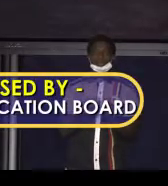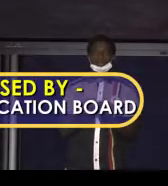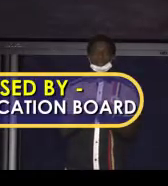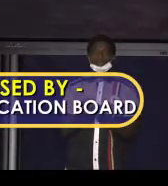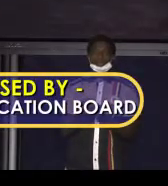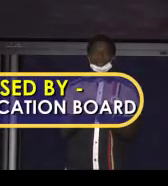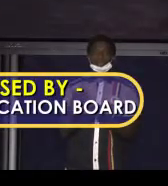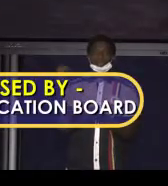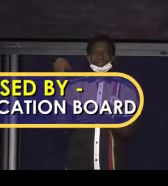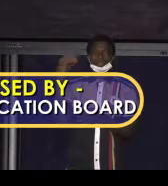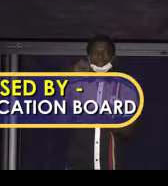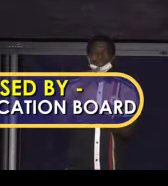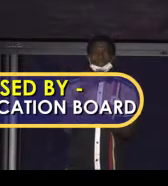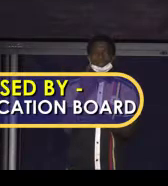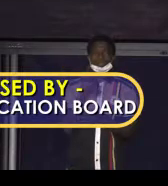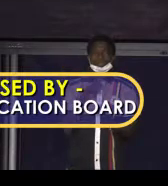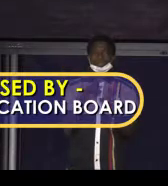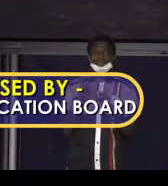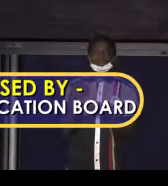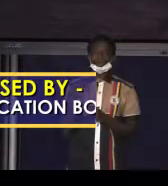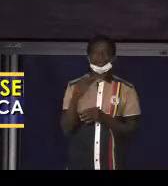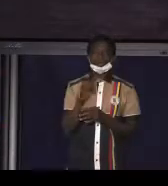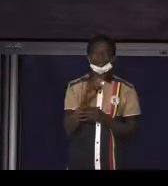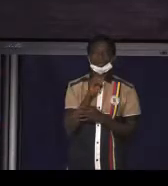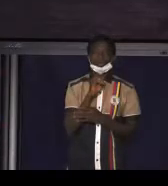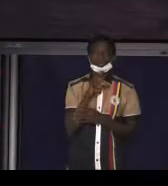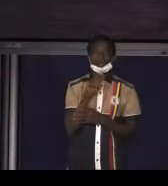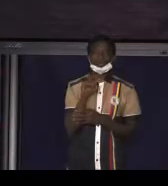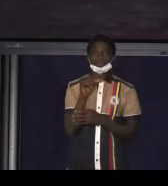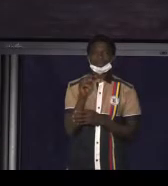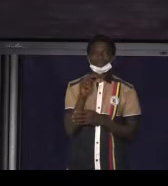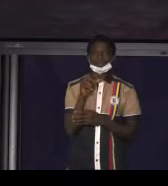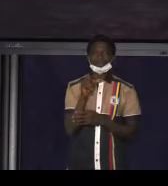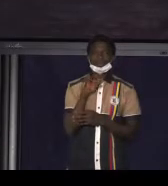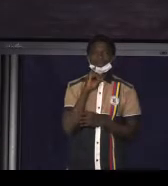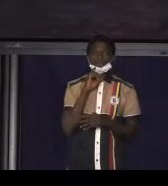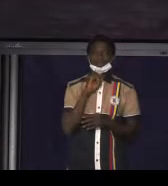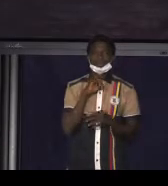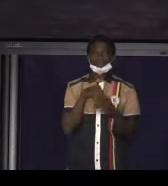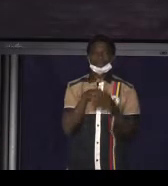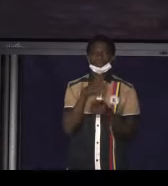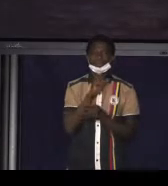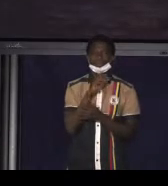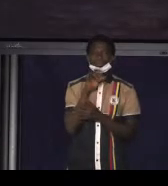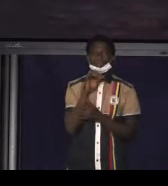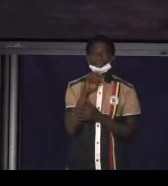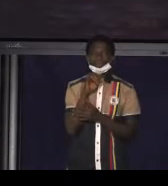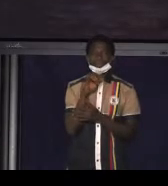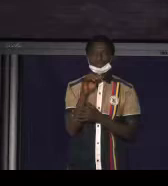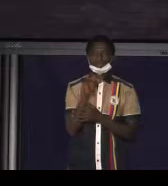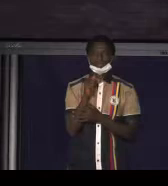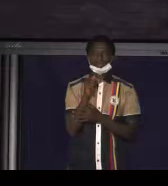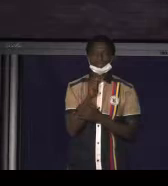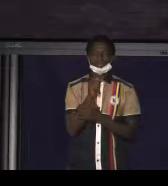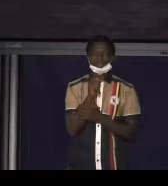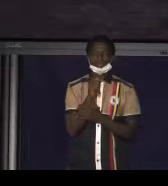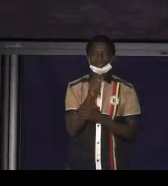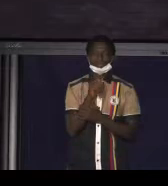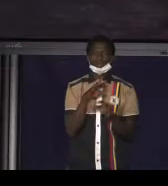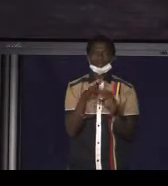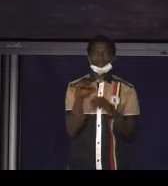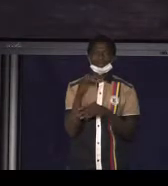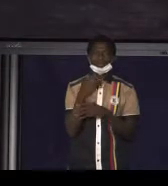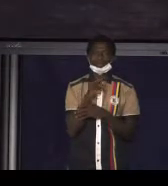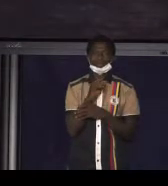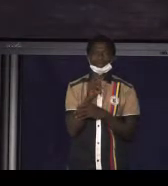mark together. Electricity is the flowing of electrons in a circuit. That's just the meaning. The